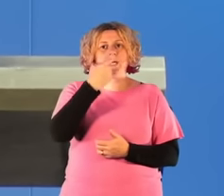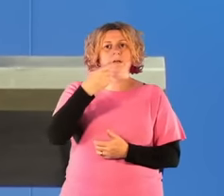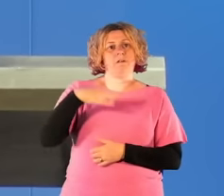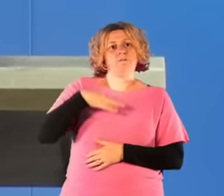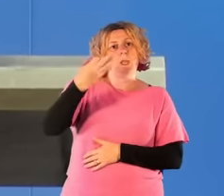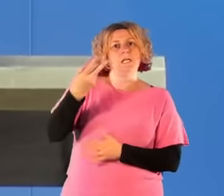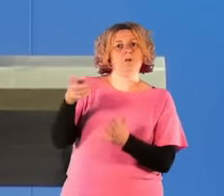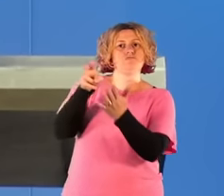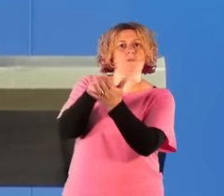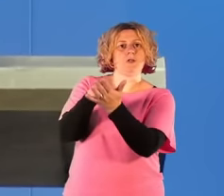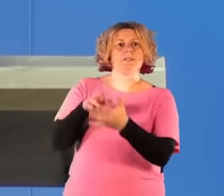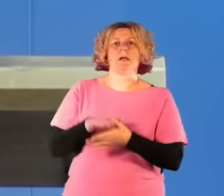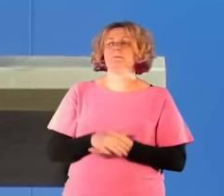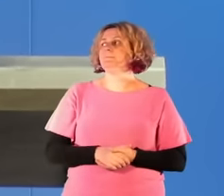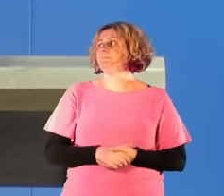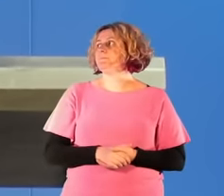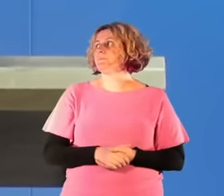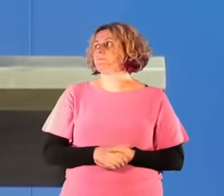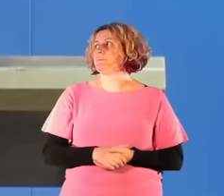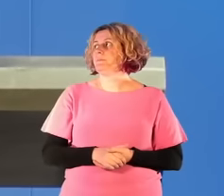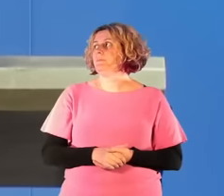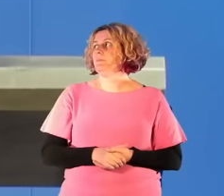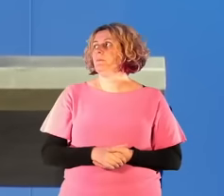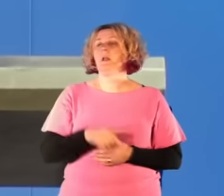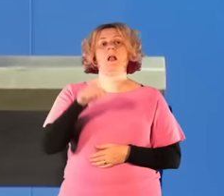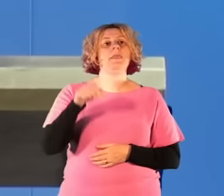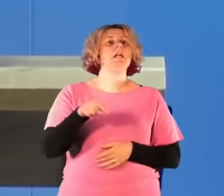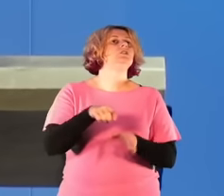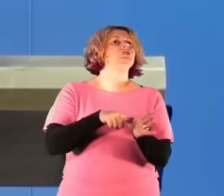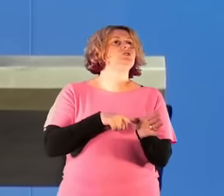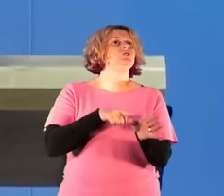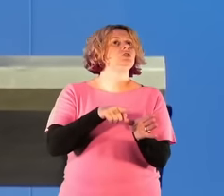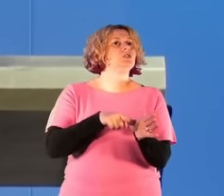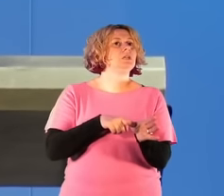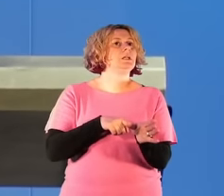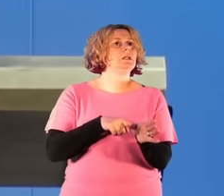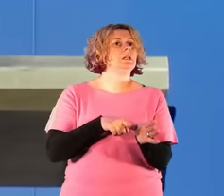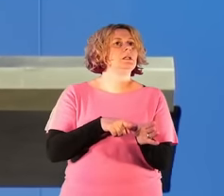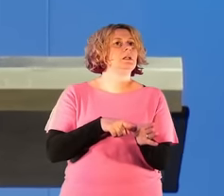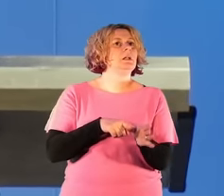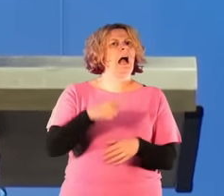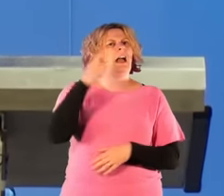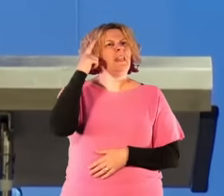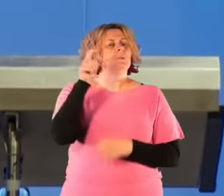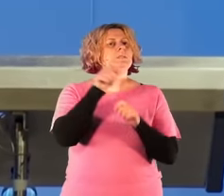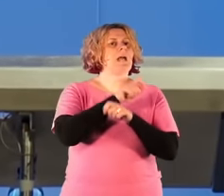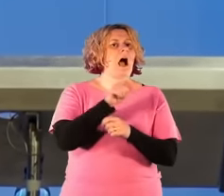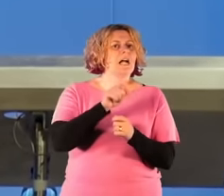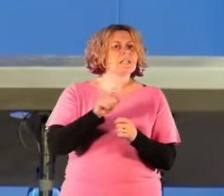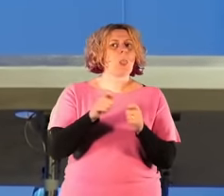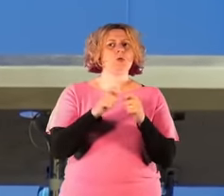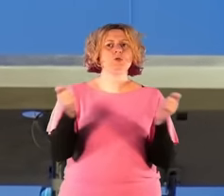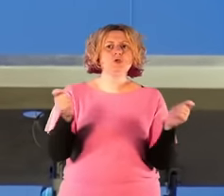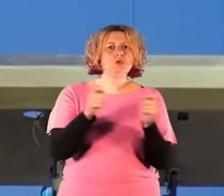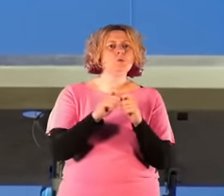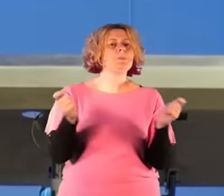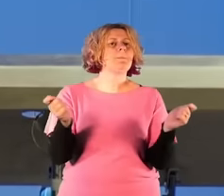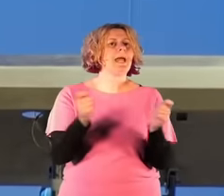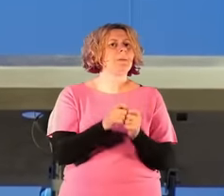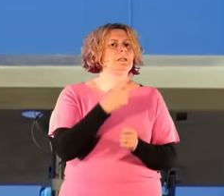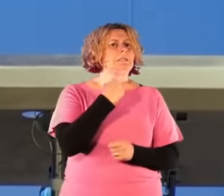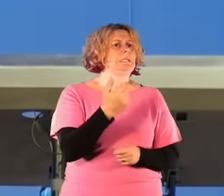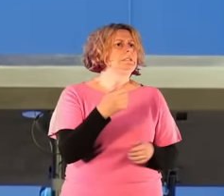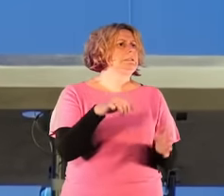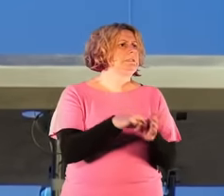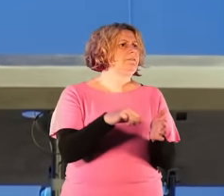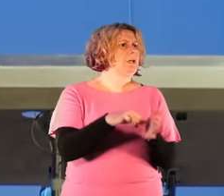volunteering. Amazingly, this year, when I think it was in the articles in the newspapers and saying how hard it was to find